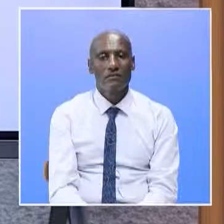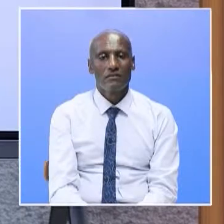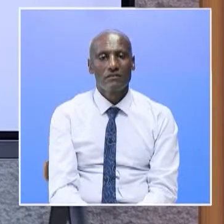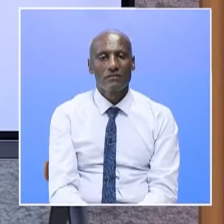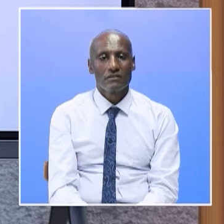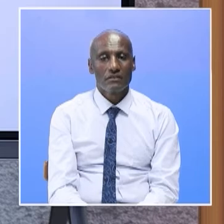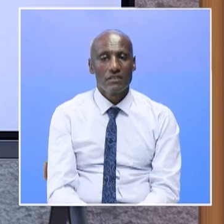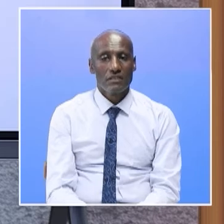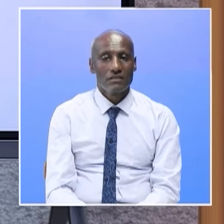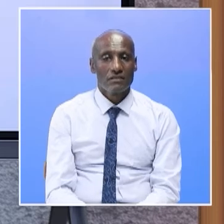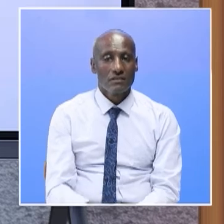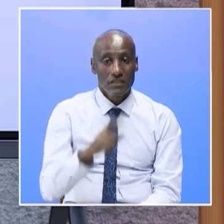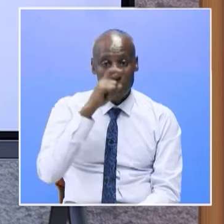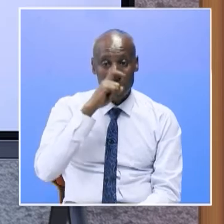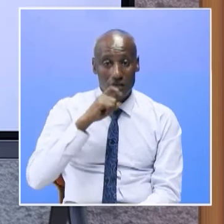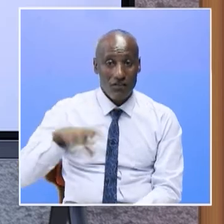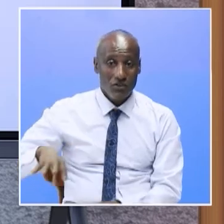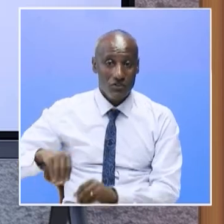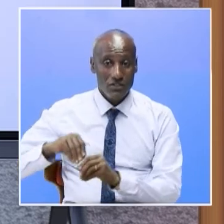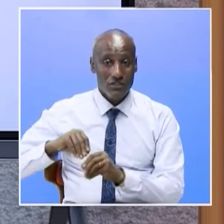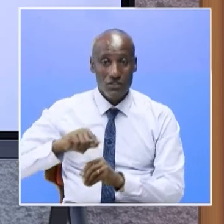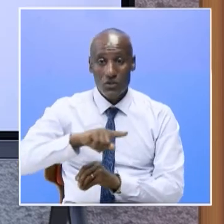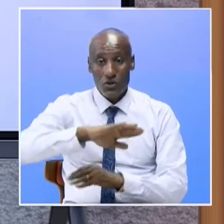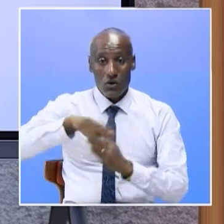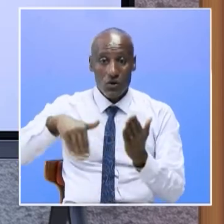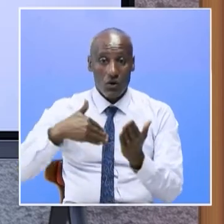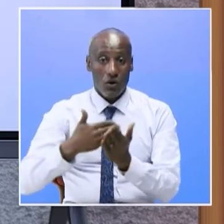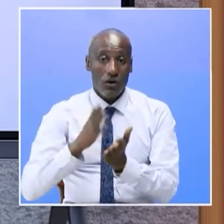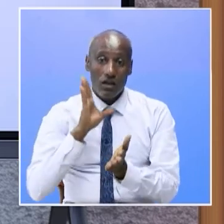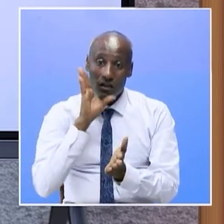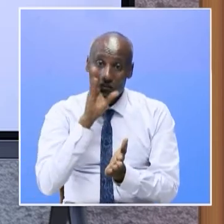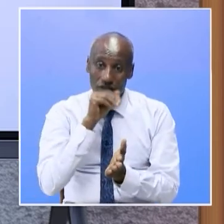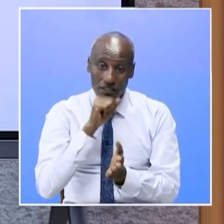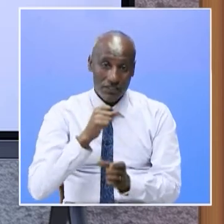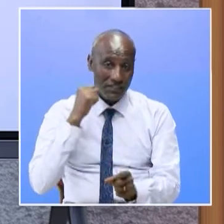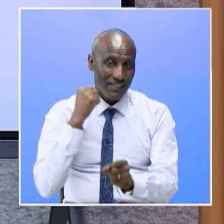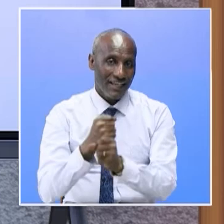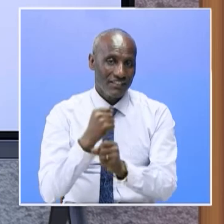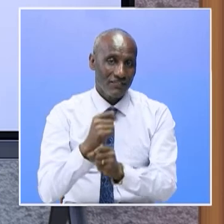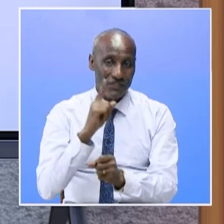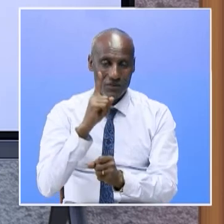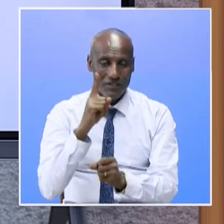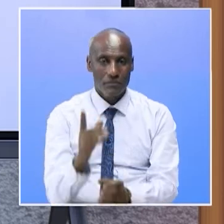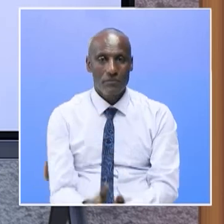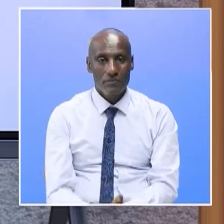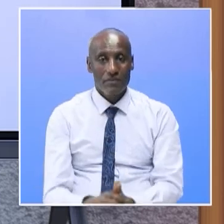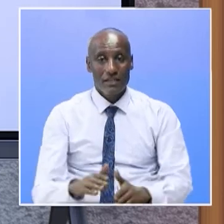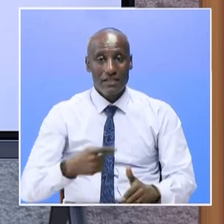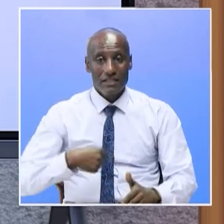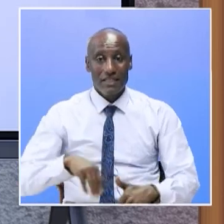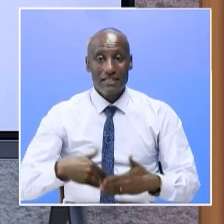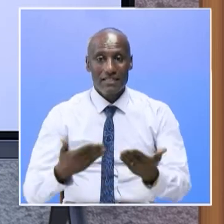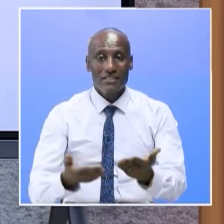Bravo, students. I hope you all have finished your activity 1. And let us